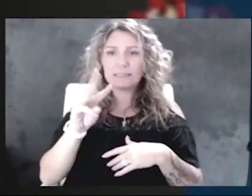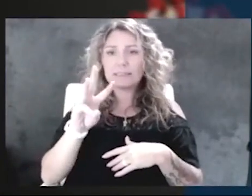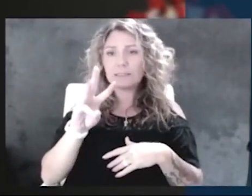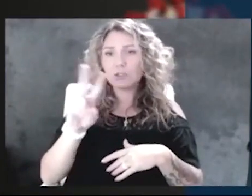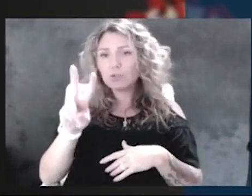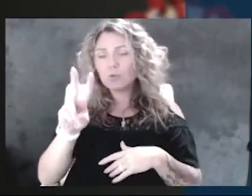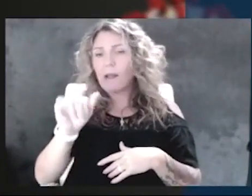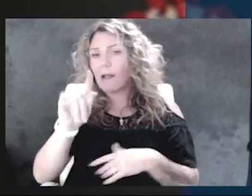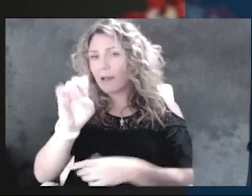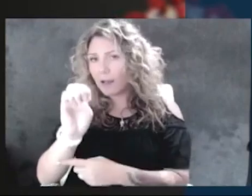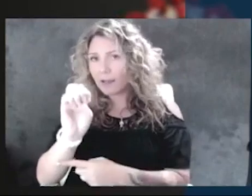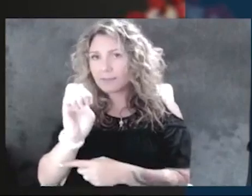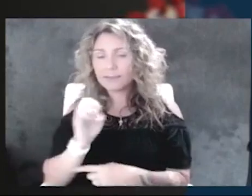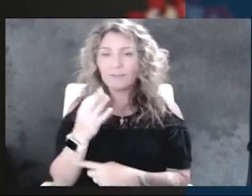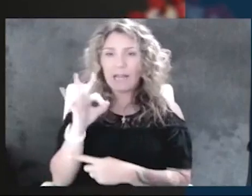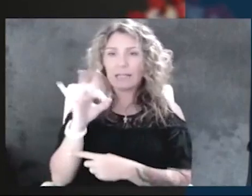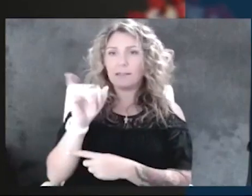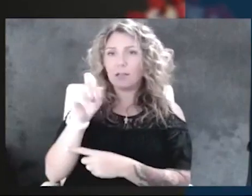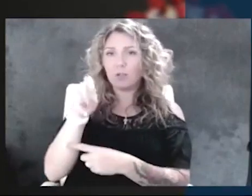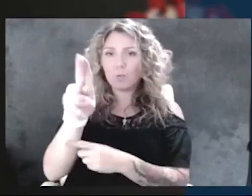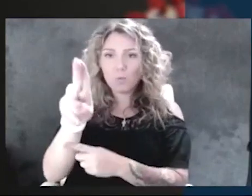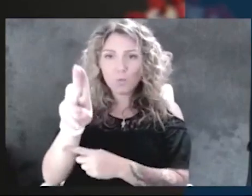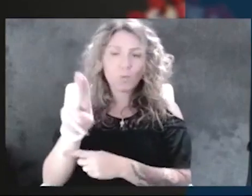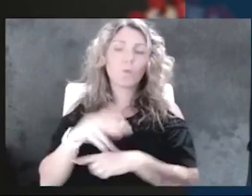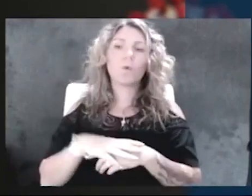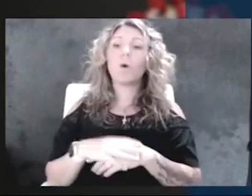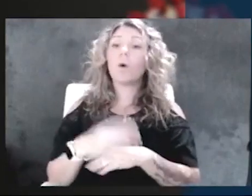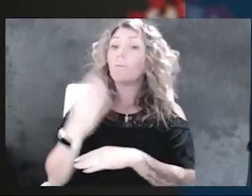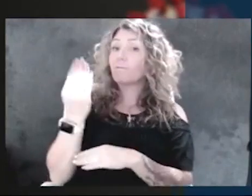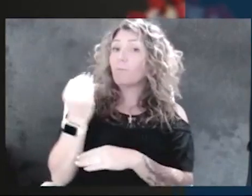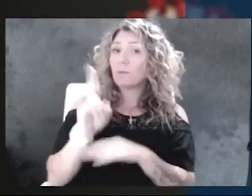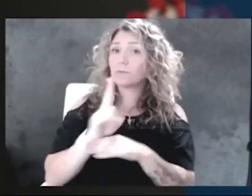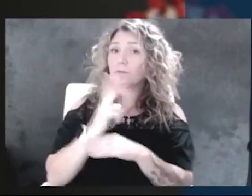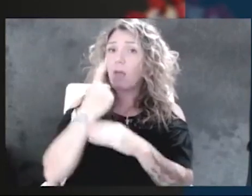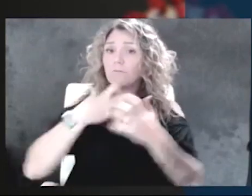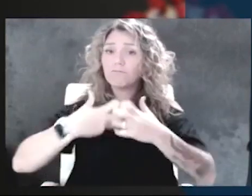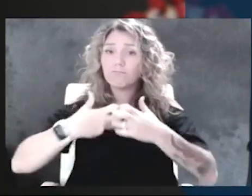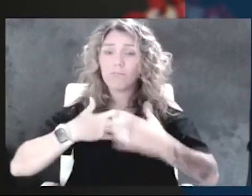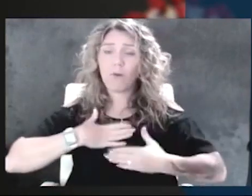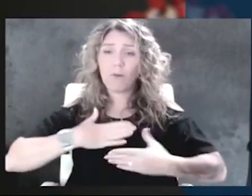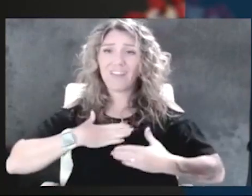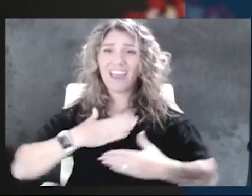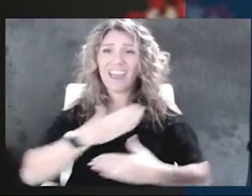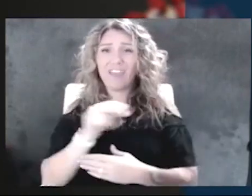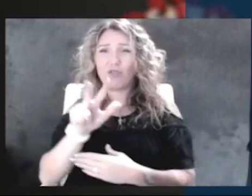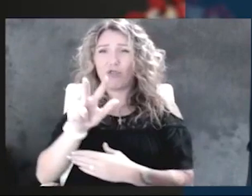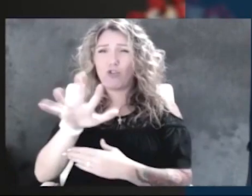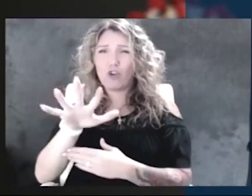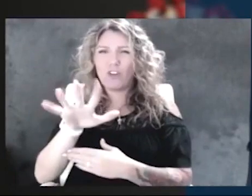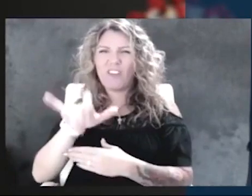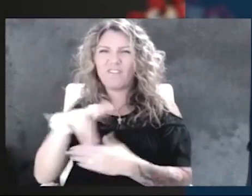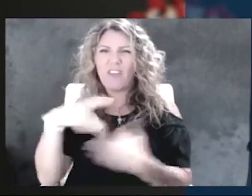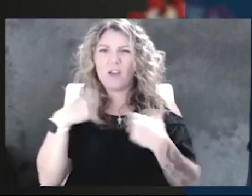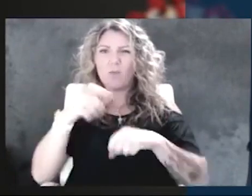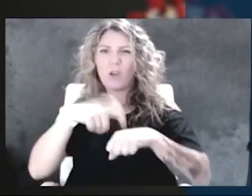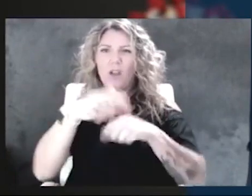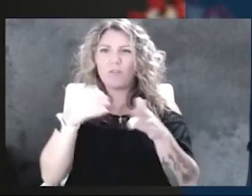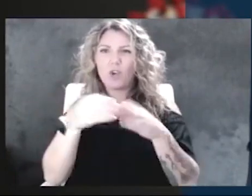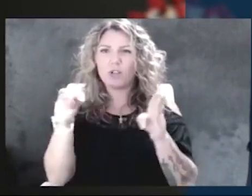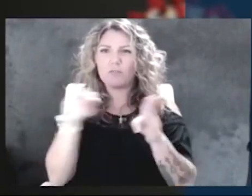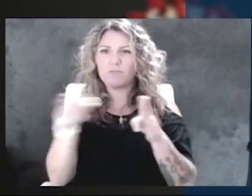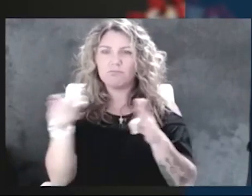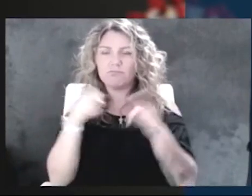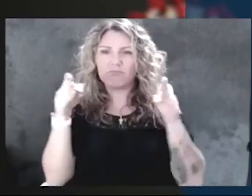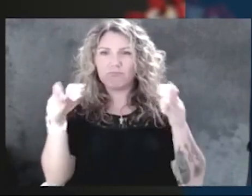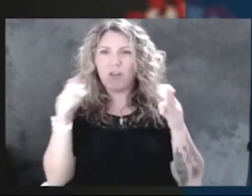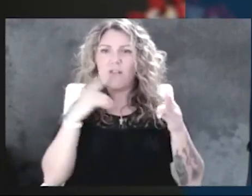with 19 in the ICU, 14 on the ventilator, and 35 in that recovery period, so a total of 97. And Hays